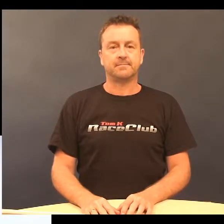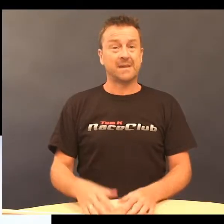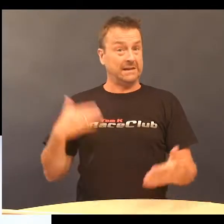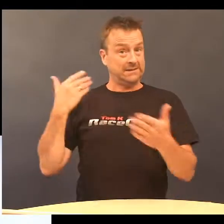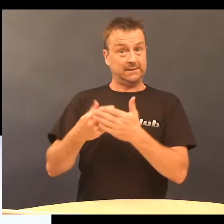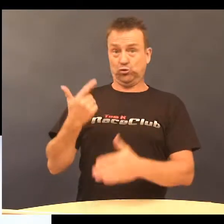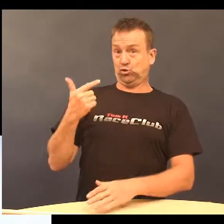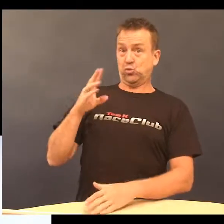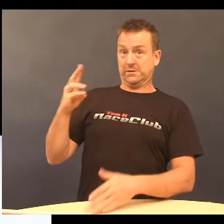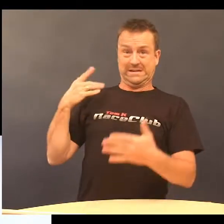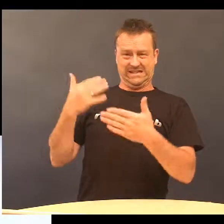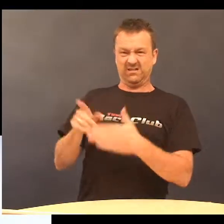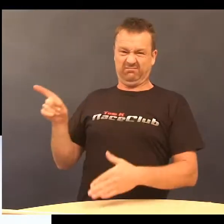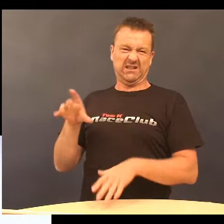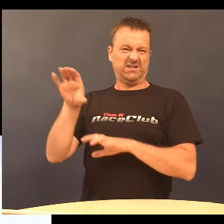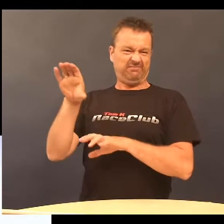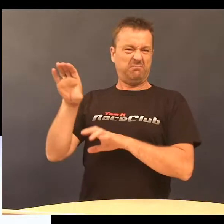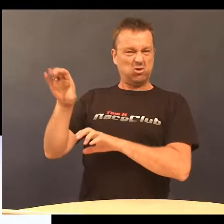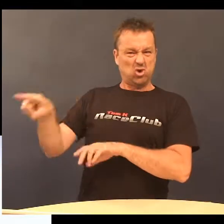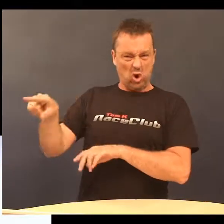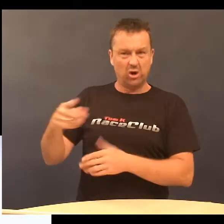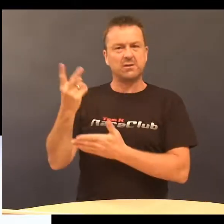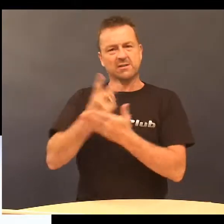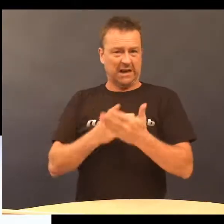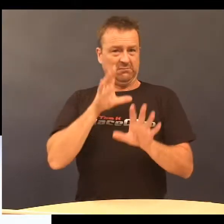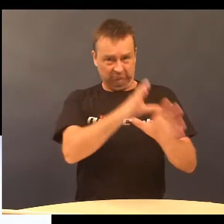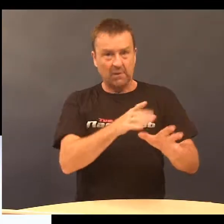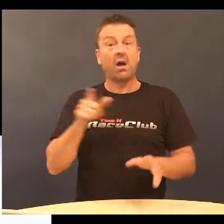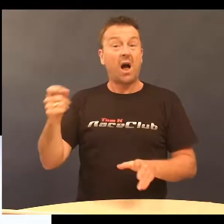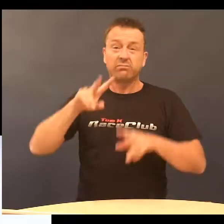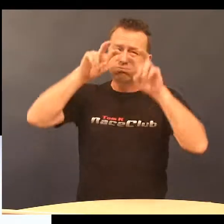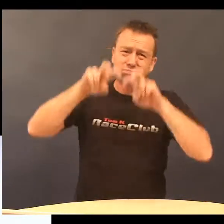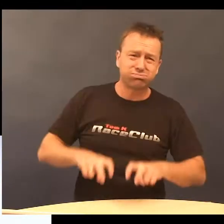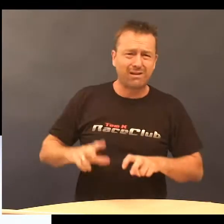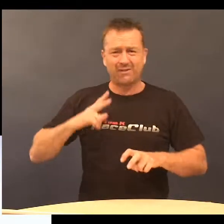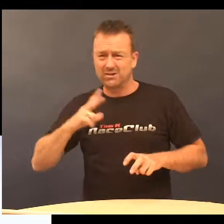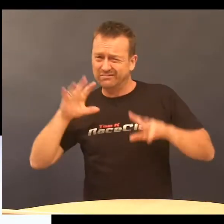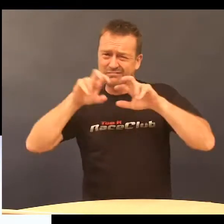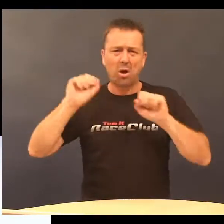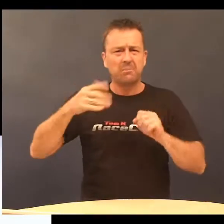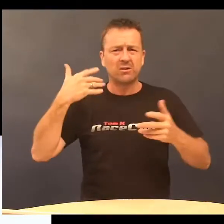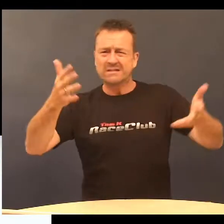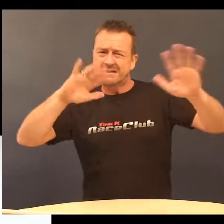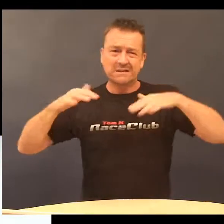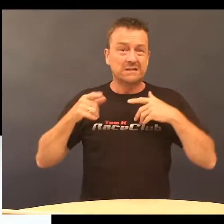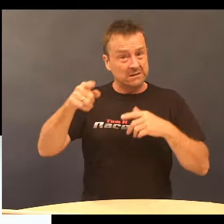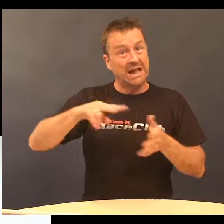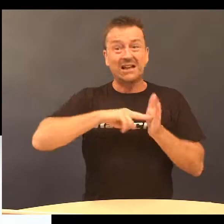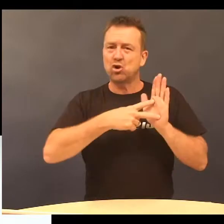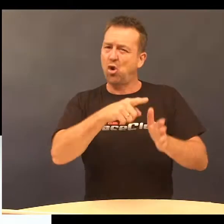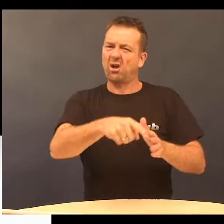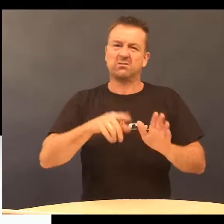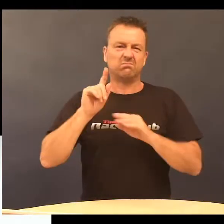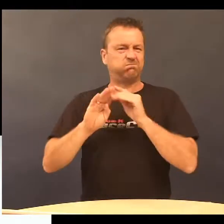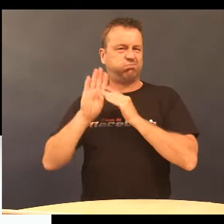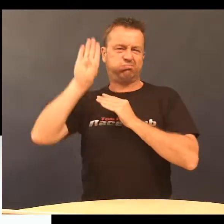Since 1962 and the CD Peugeot designed by Charles Deutsch, the research carried out on aerodynamics by the engineers has advanced in leaps and bounds. In